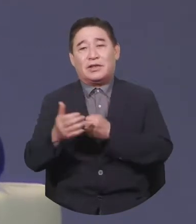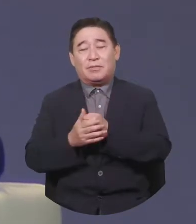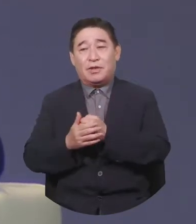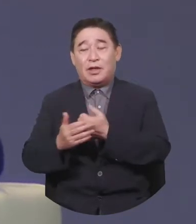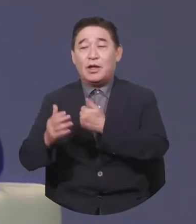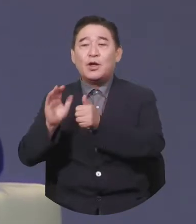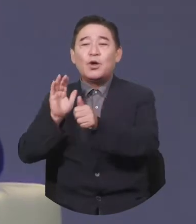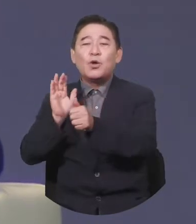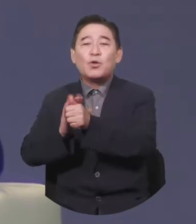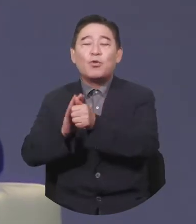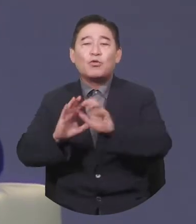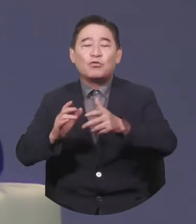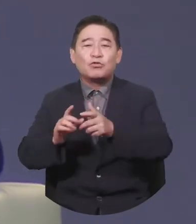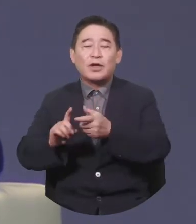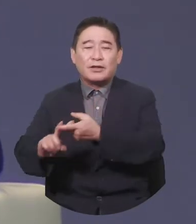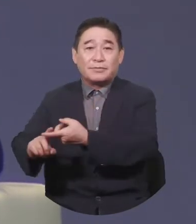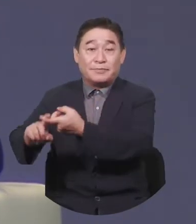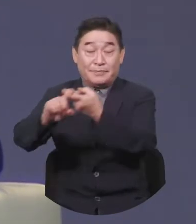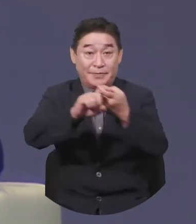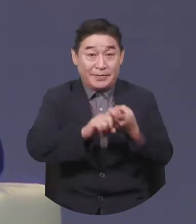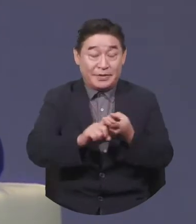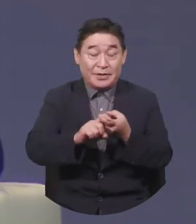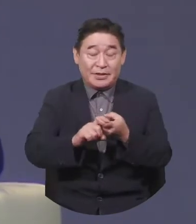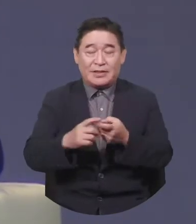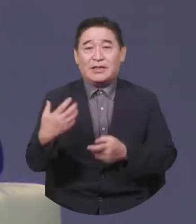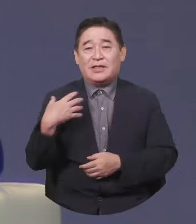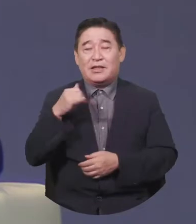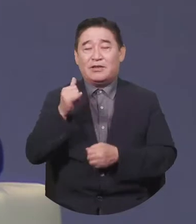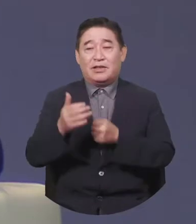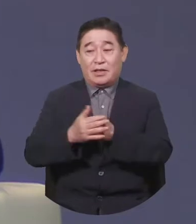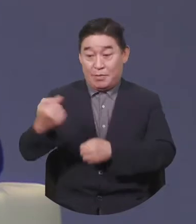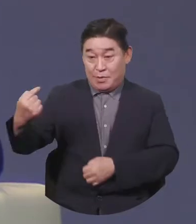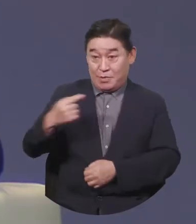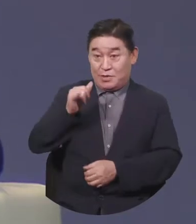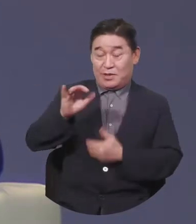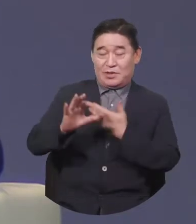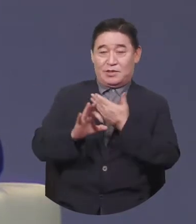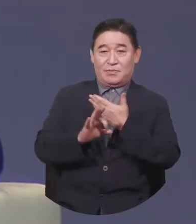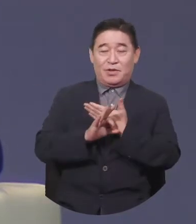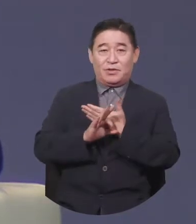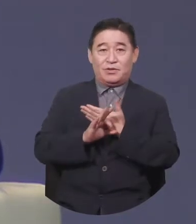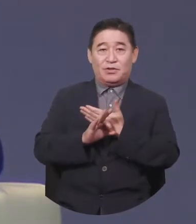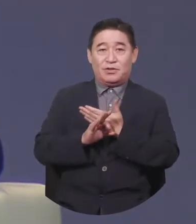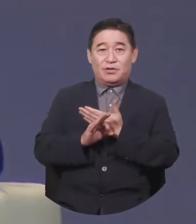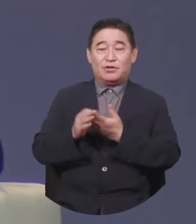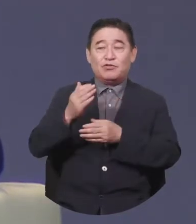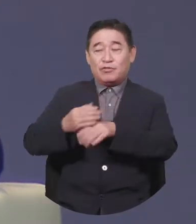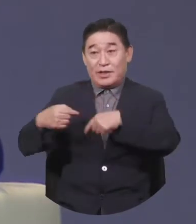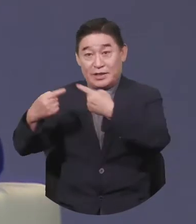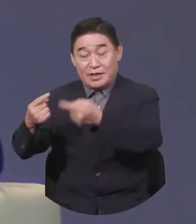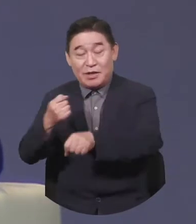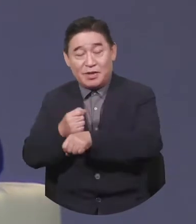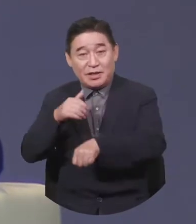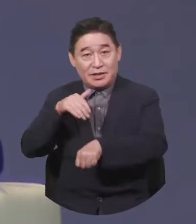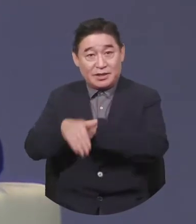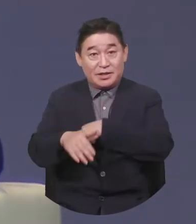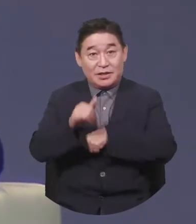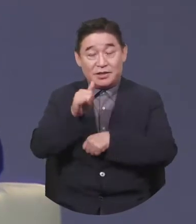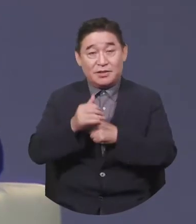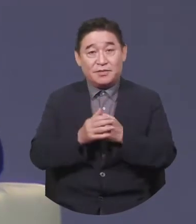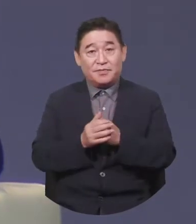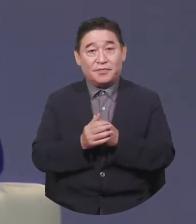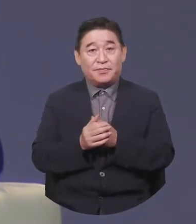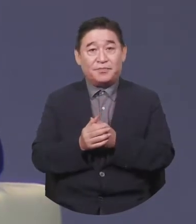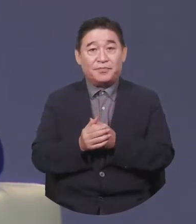implementing agency of Thailand based on the request. And so in that sense that we think that whenever